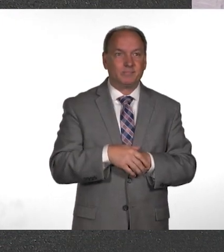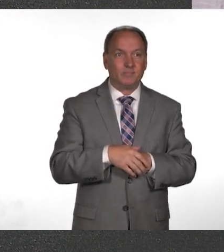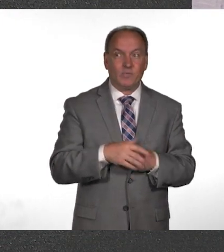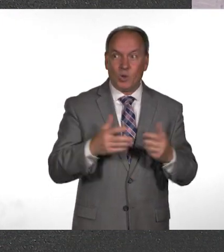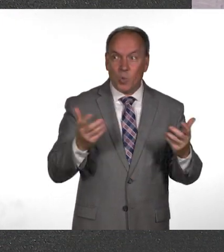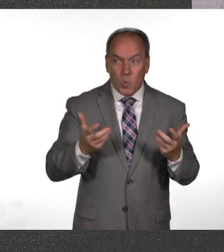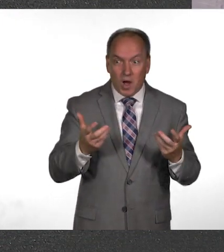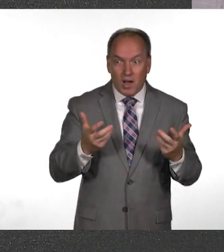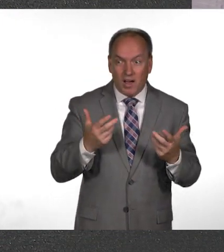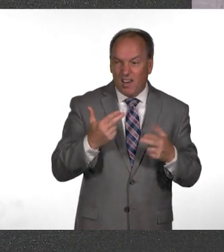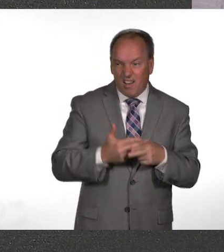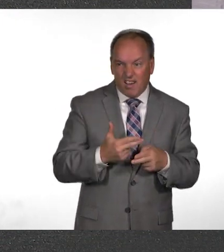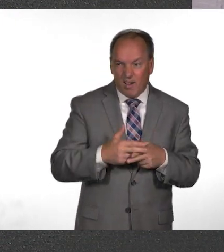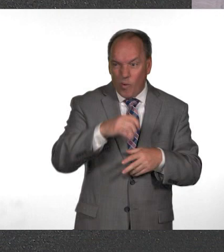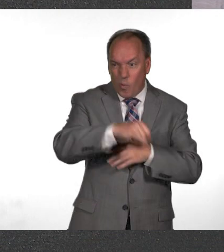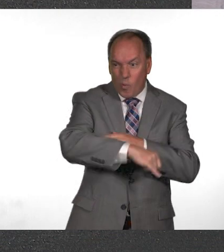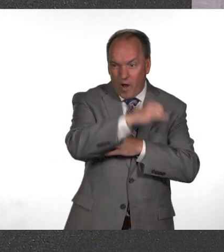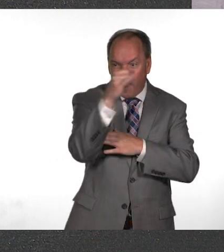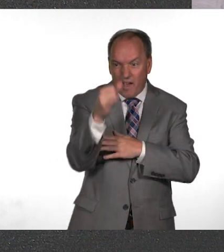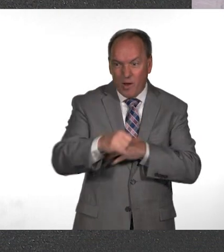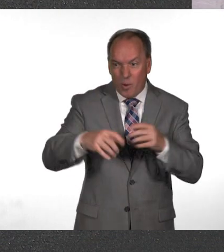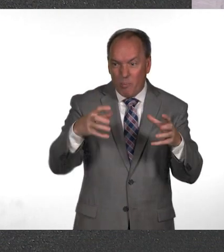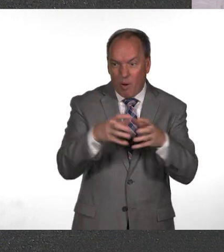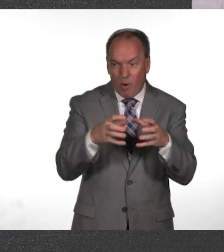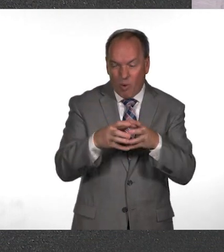What is whale ball?